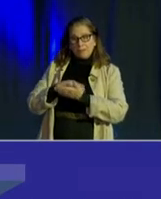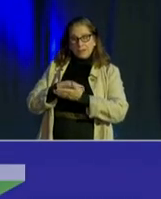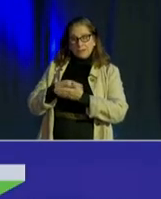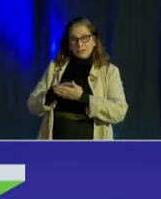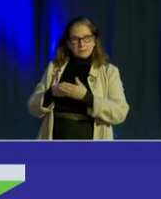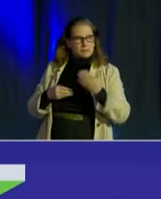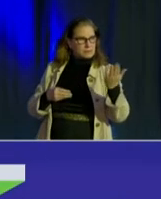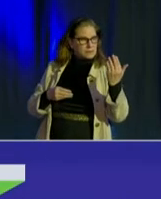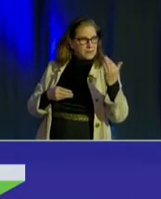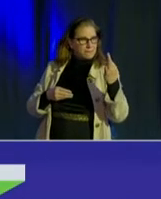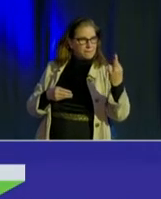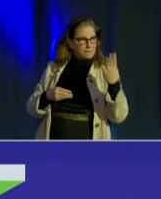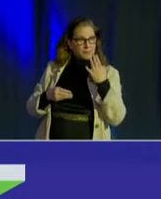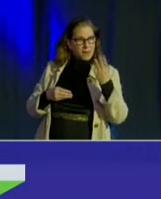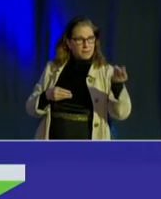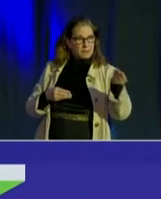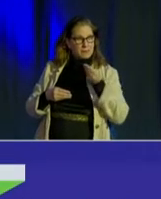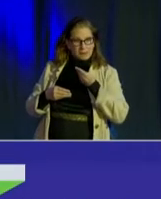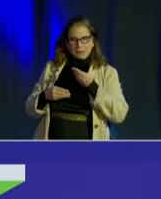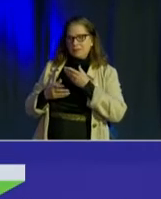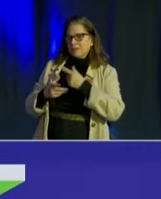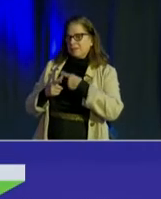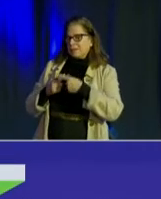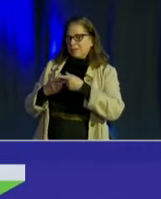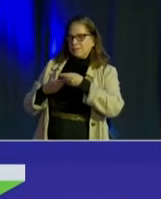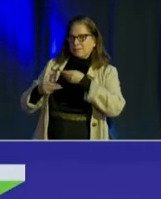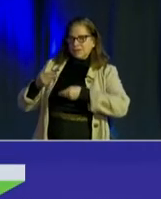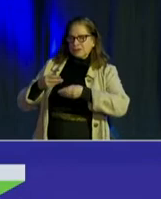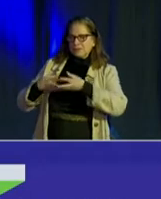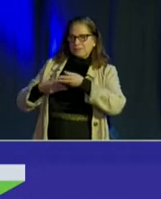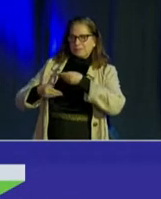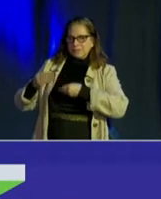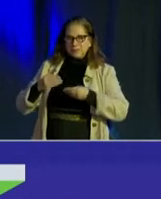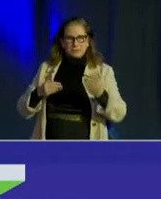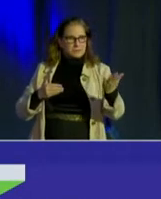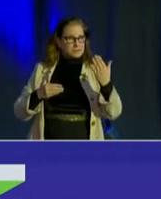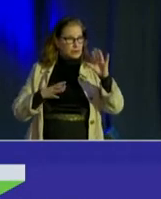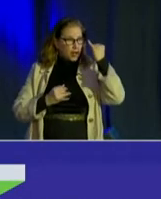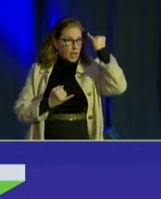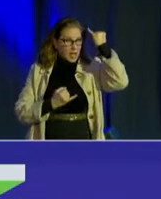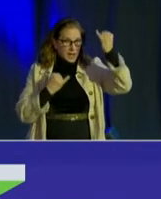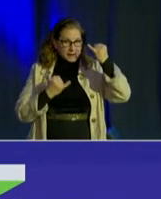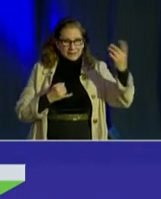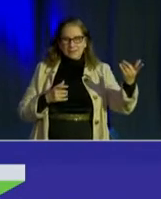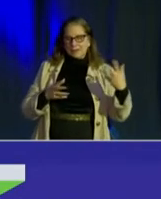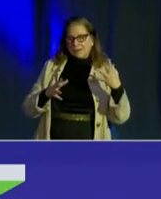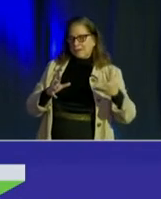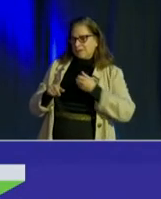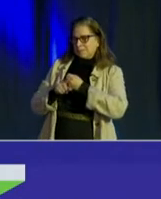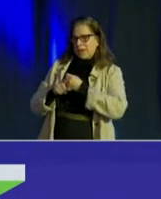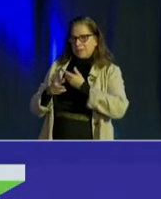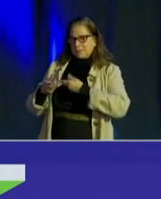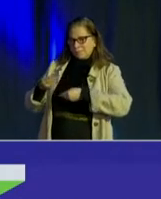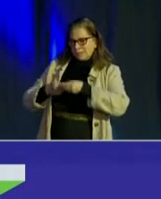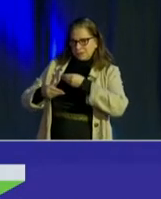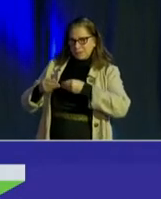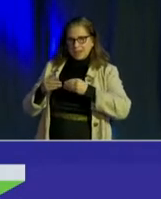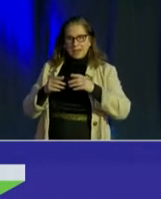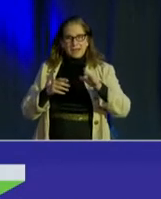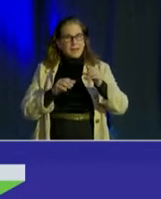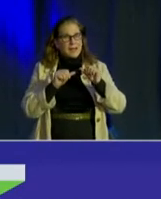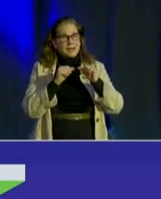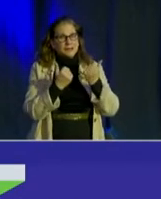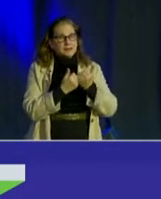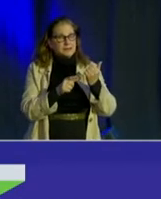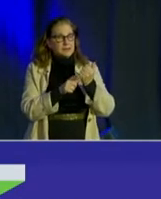year. We also use those ideas and we work with our agencies and our deputy mayors to put together recommendations